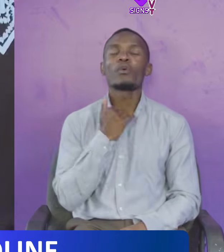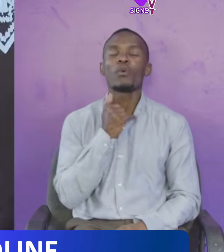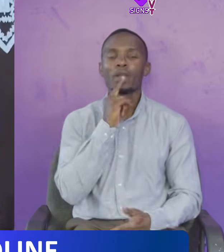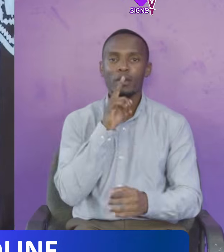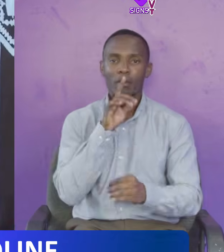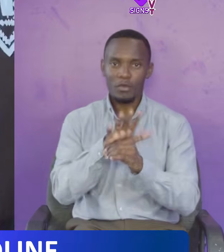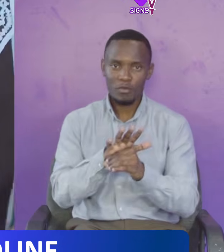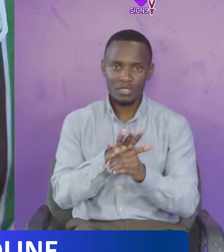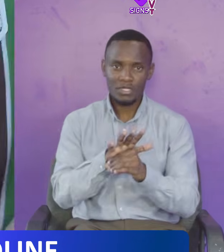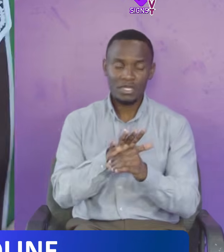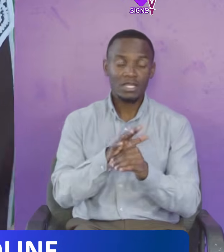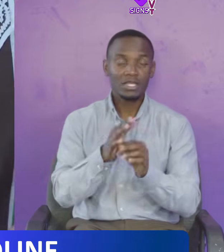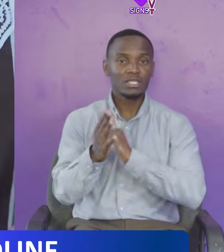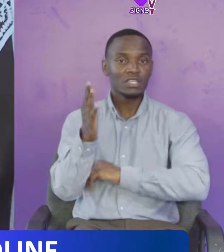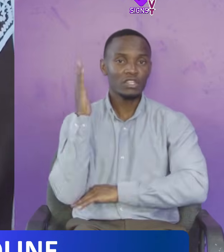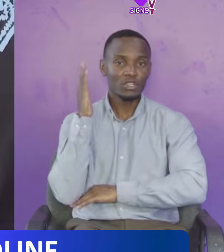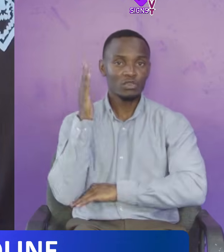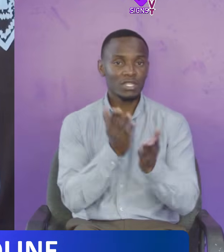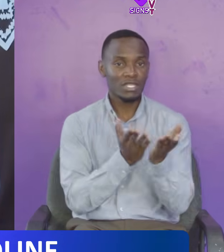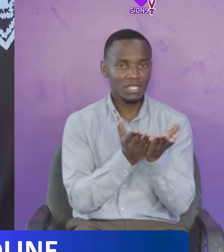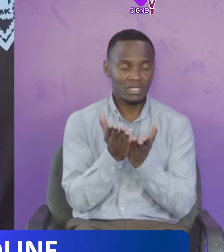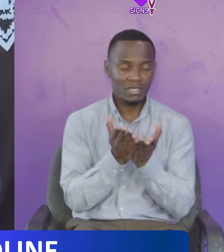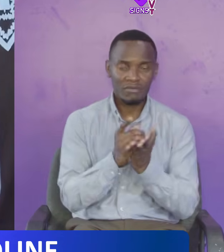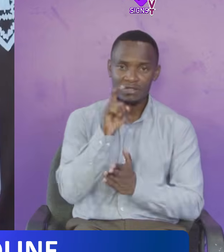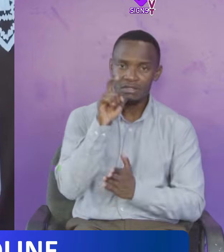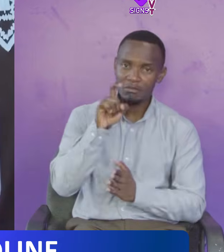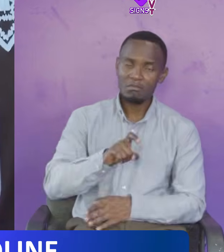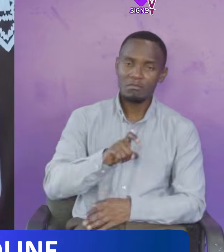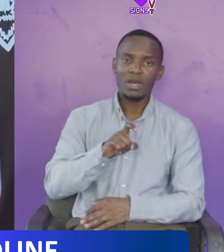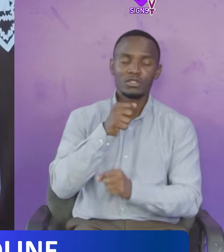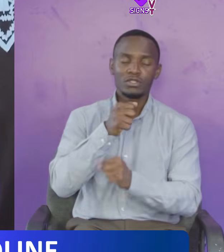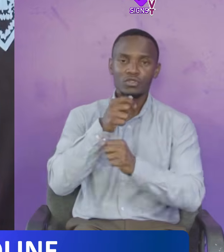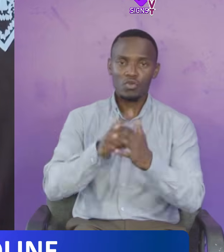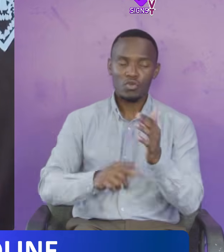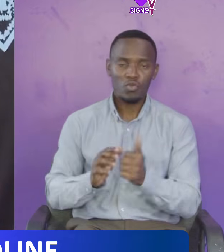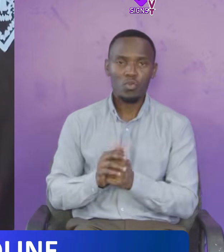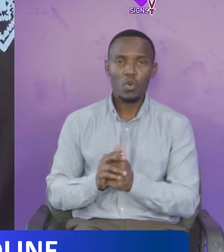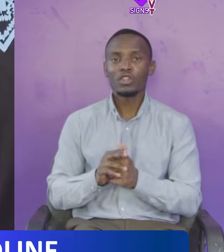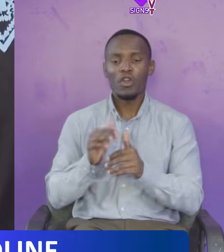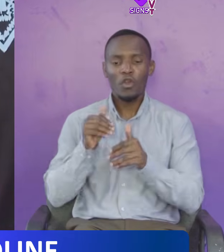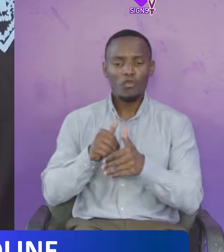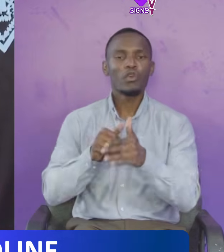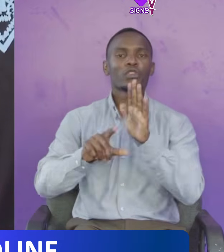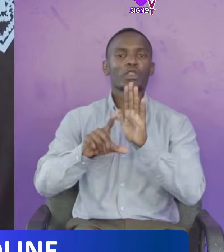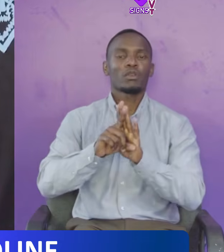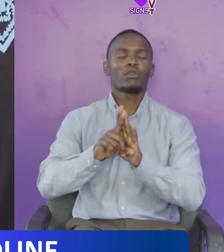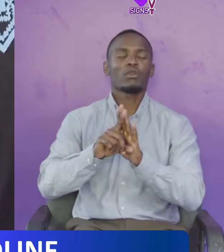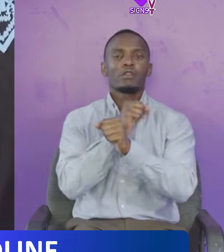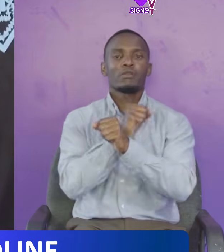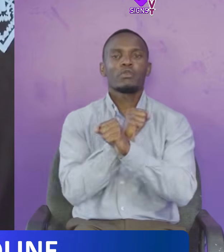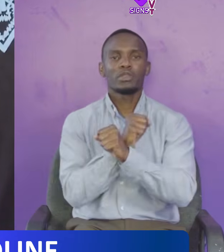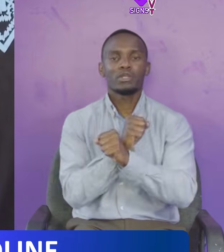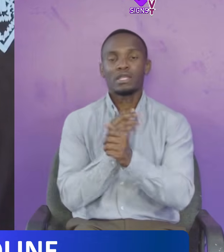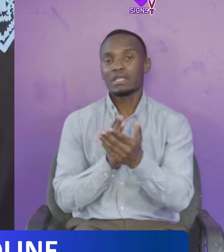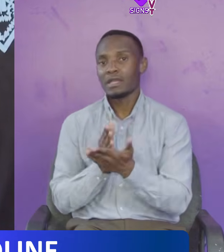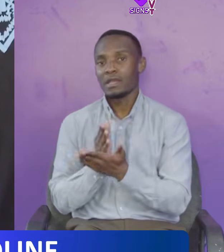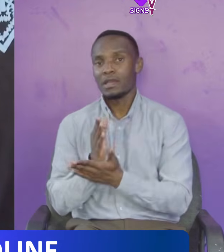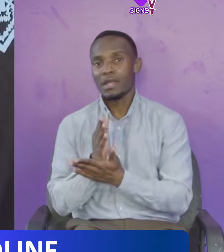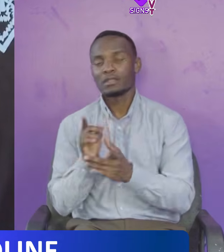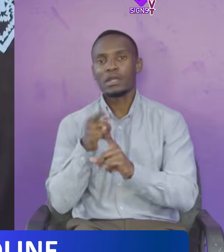must act with restraint and within the law in protecting the fundamental rights and freedoms of